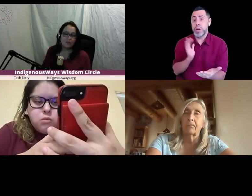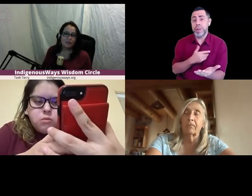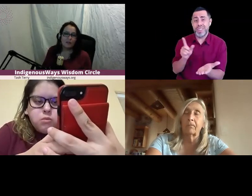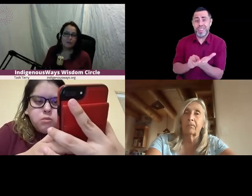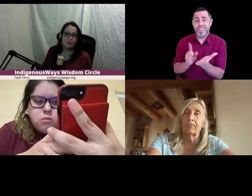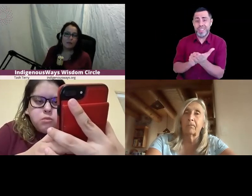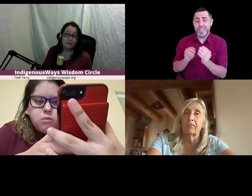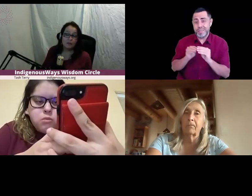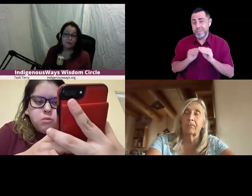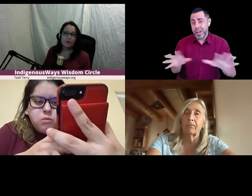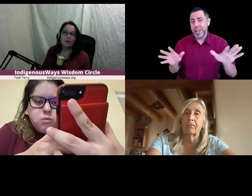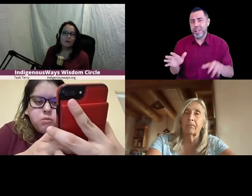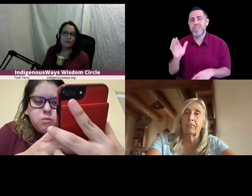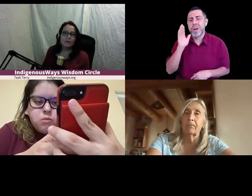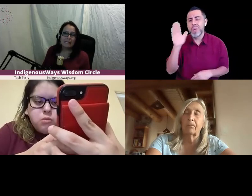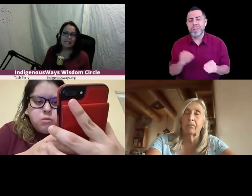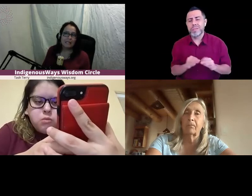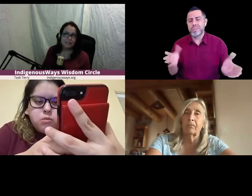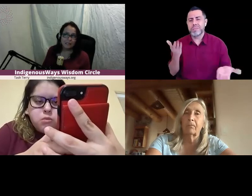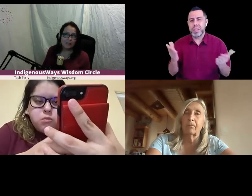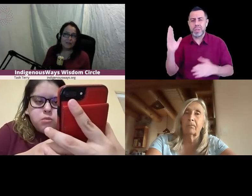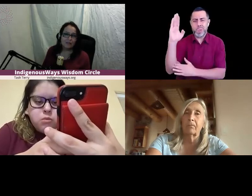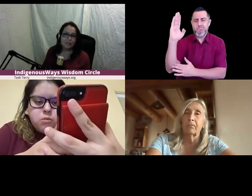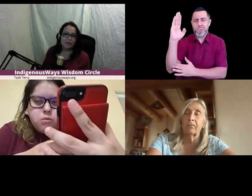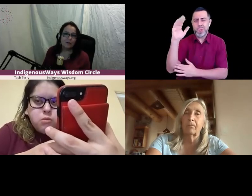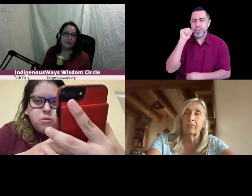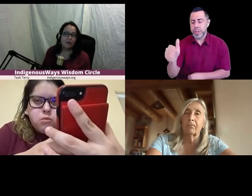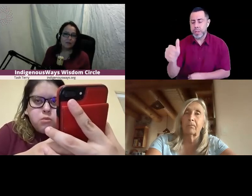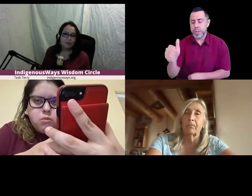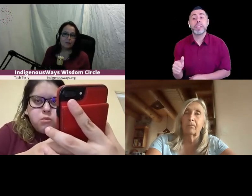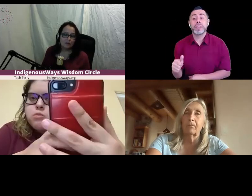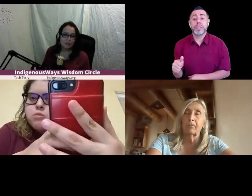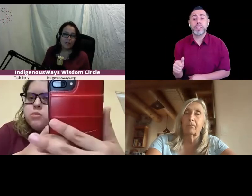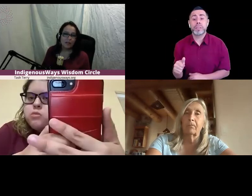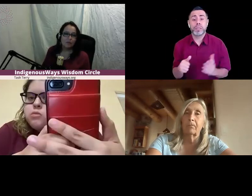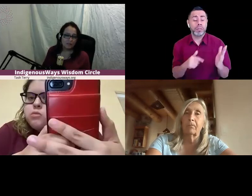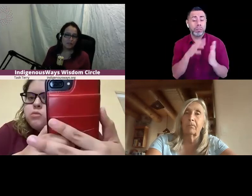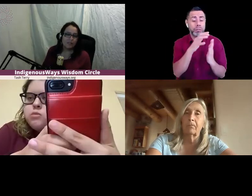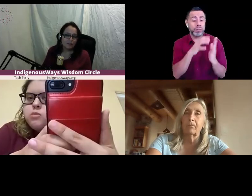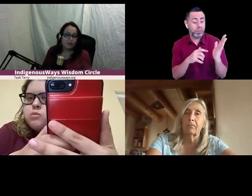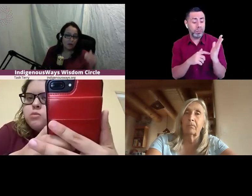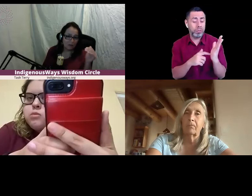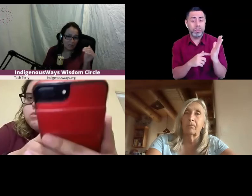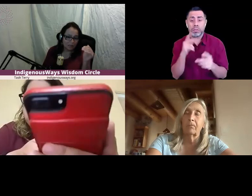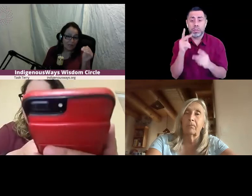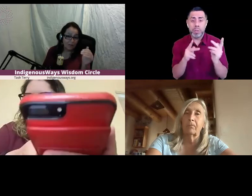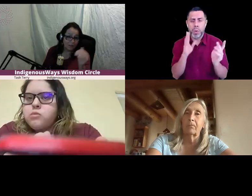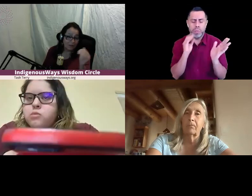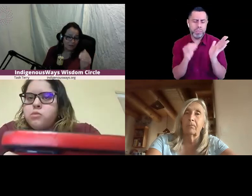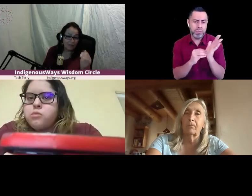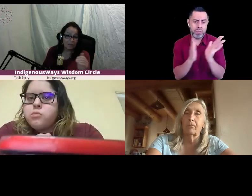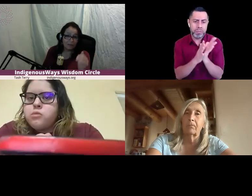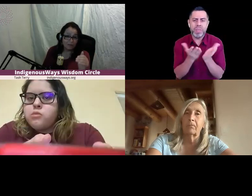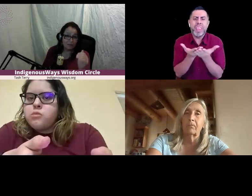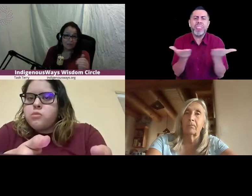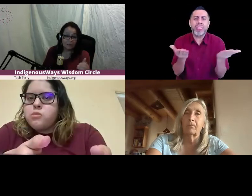should be done with by noon tomorrow. And at the end of the newsletter, people are saying what is needed, so I'll go ahead and add everything